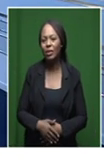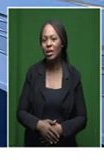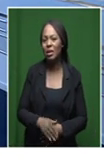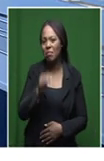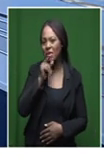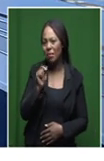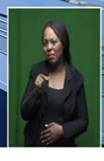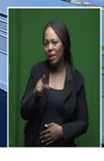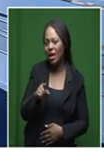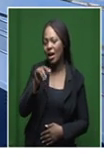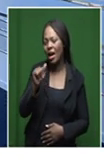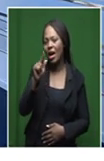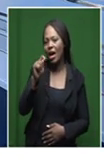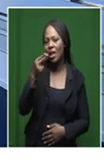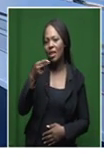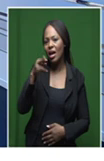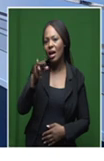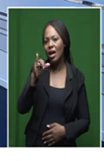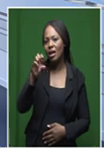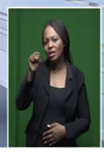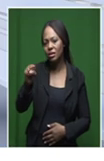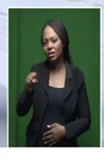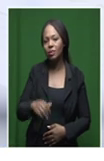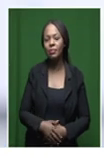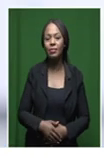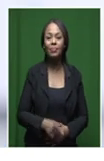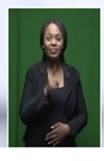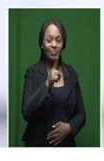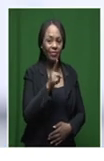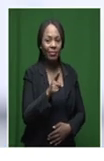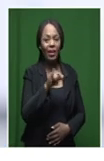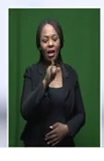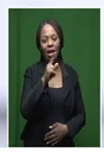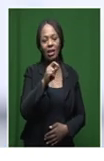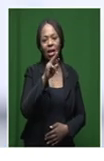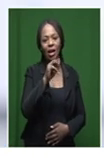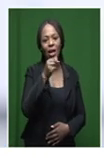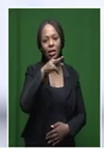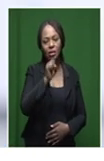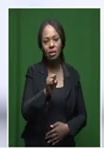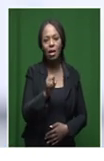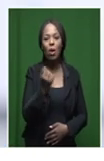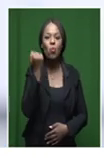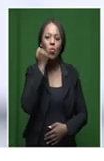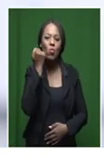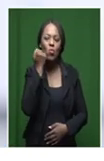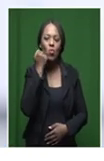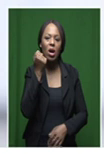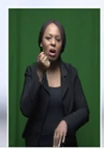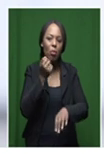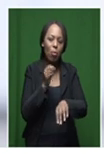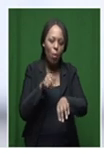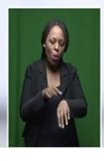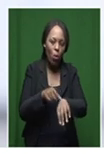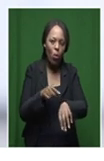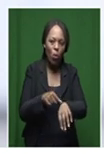So osteoarthritis is a degenerative condition that causes loss of the bone cartilage, and then the bone rubs on the bone and